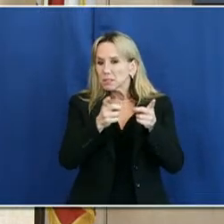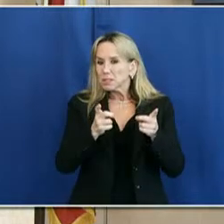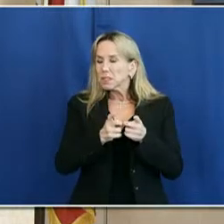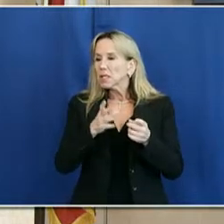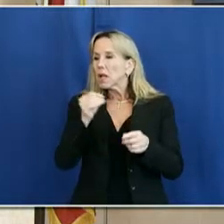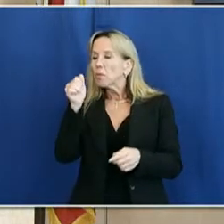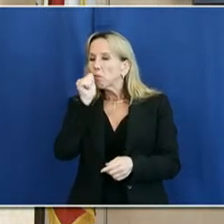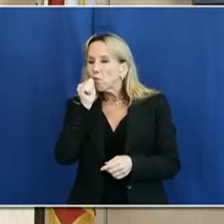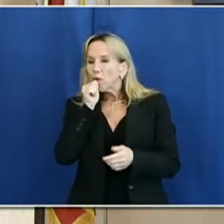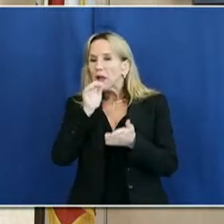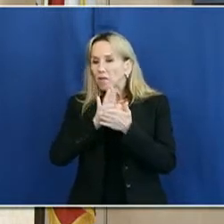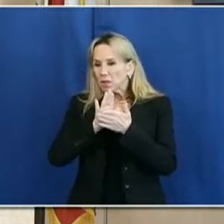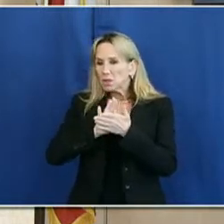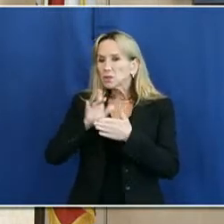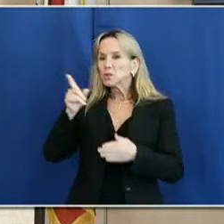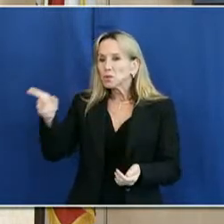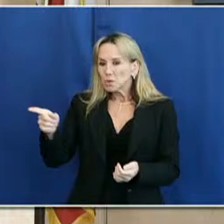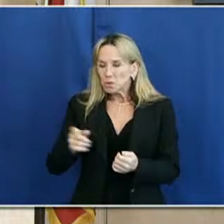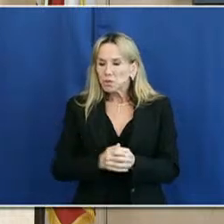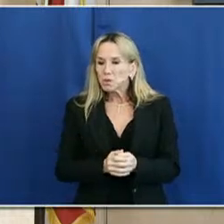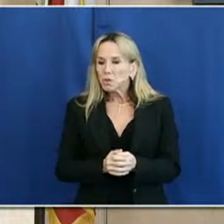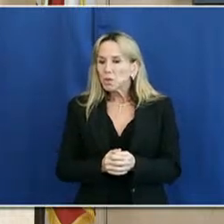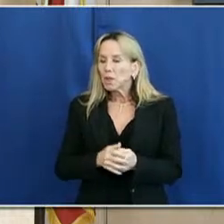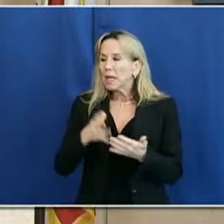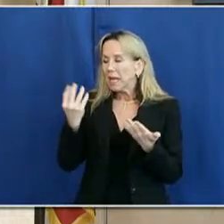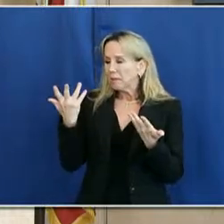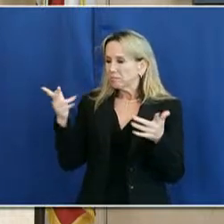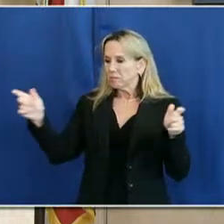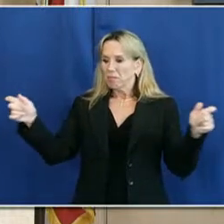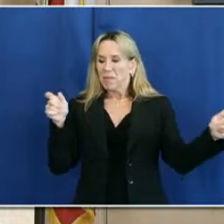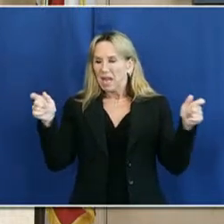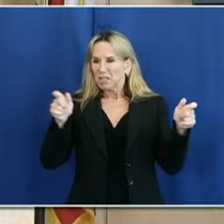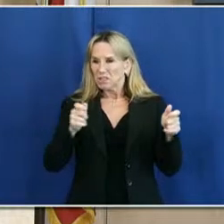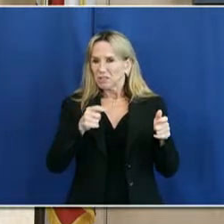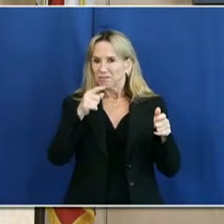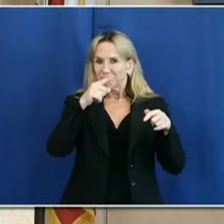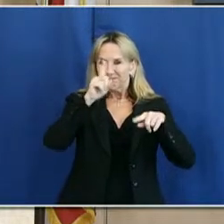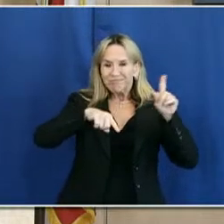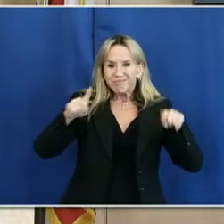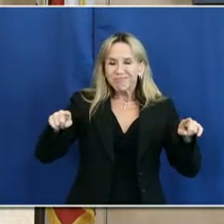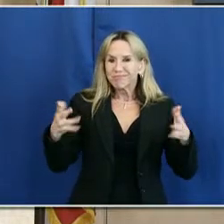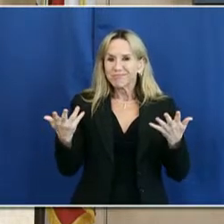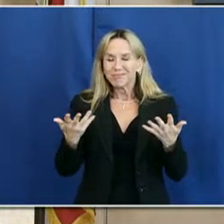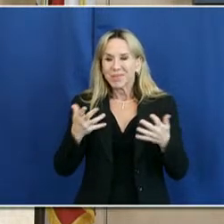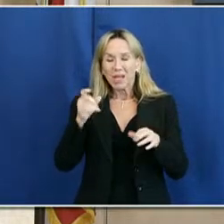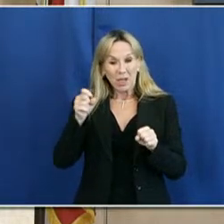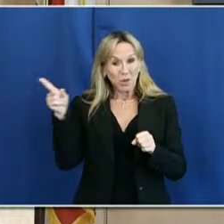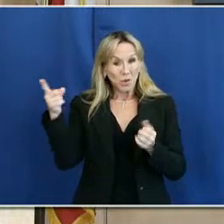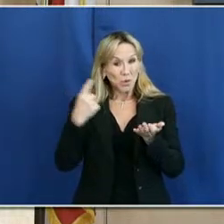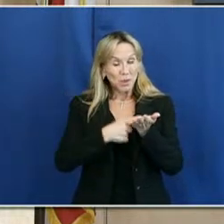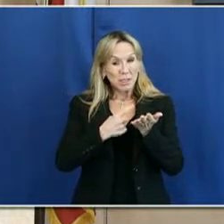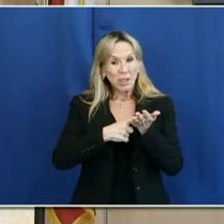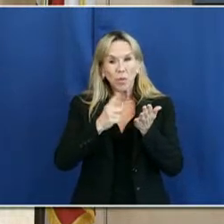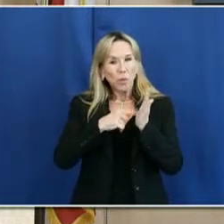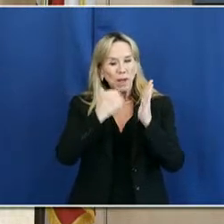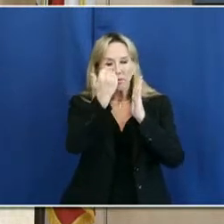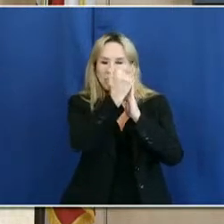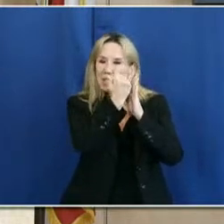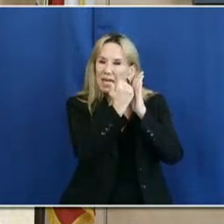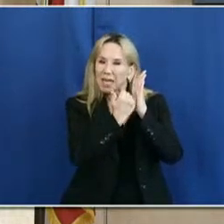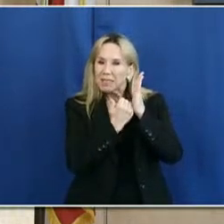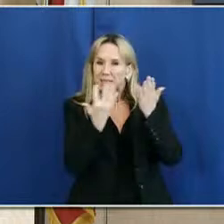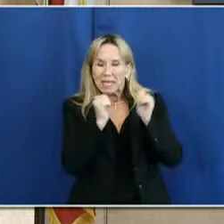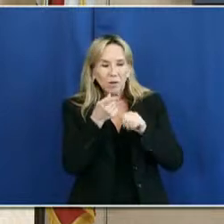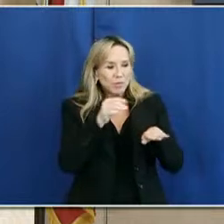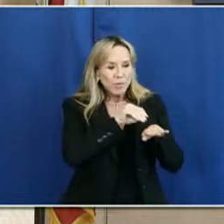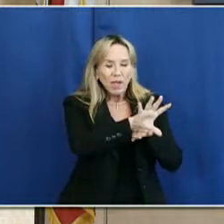own systems here, and your office is kind of working to manage all of that. So can you talk a little bit about the guidance that you are giving